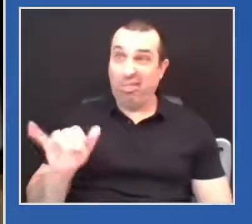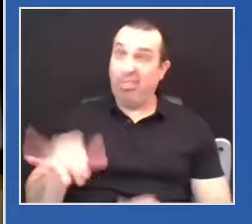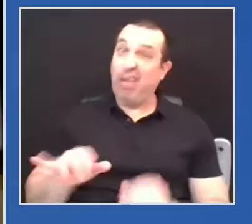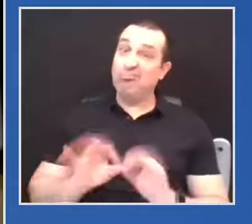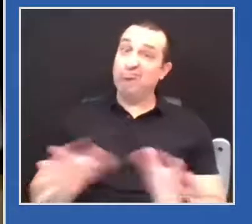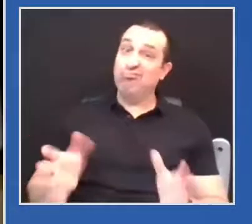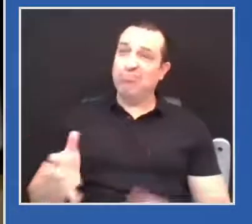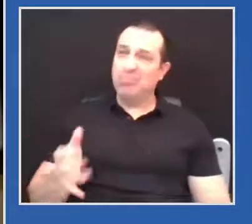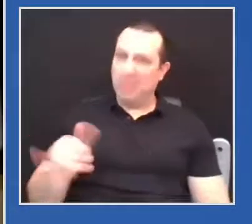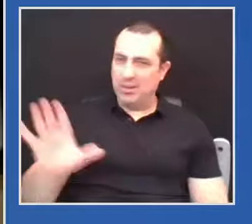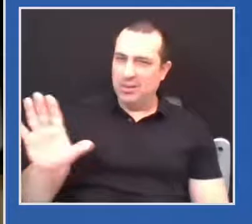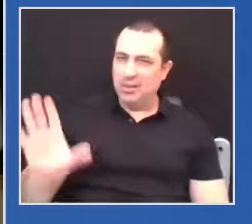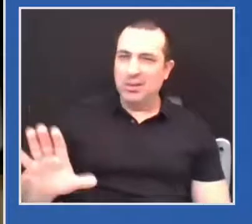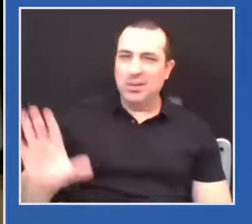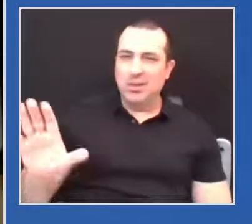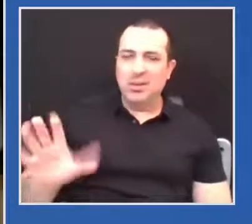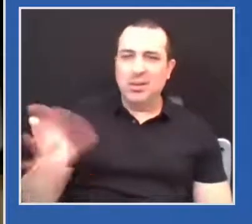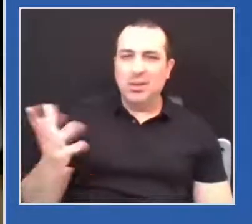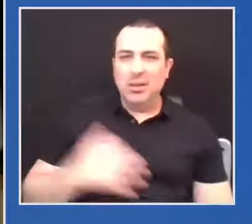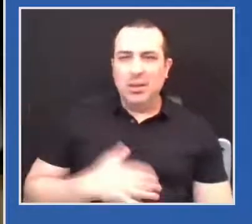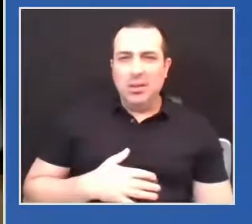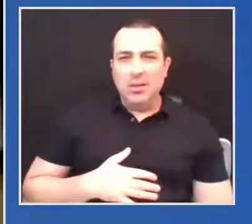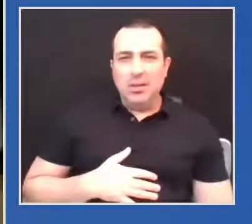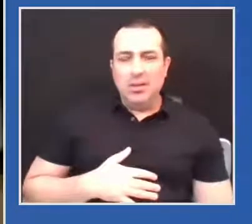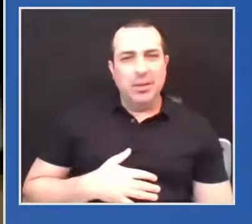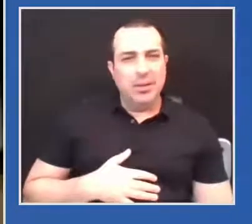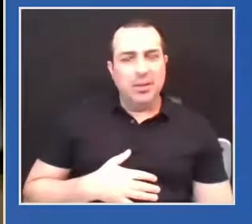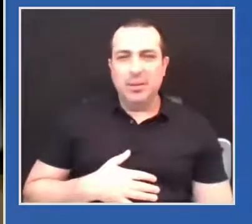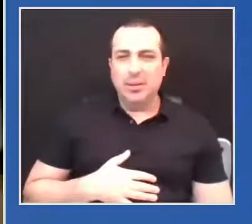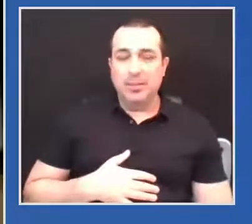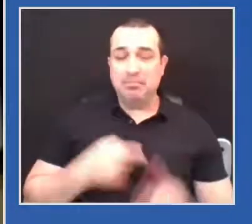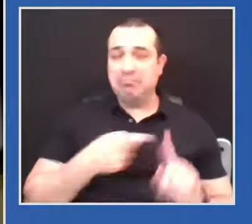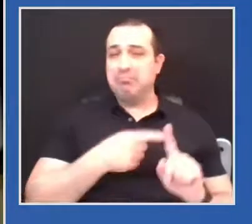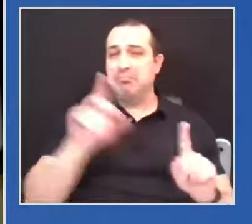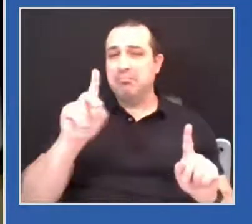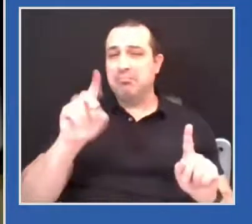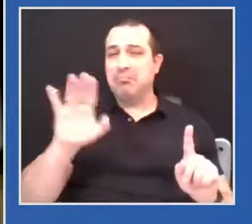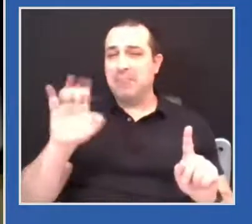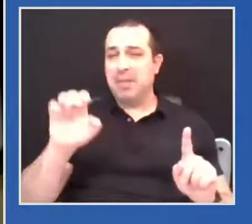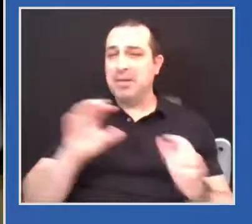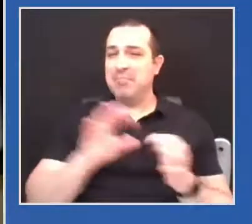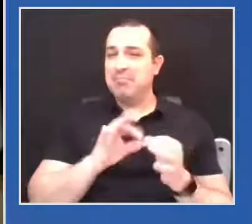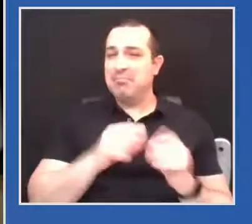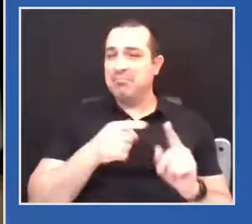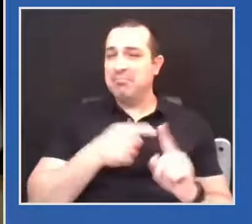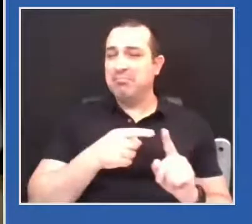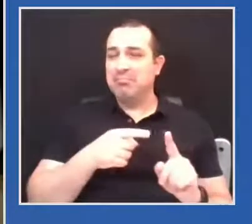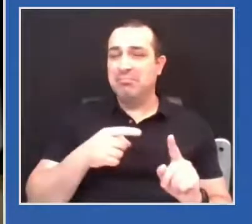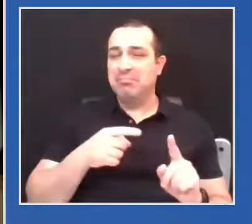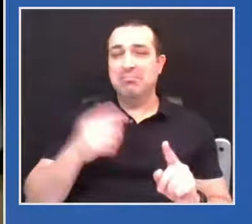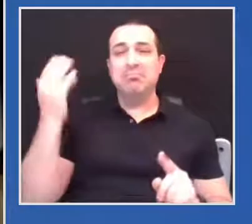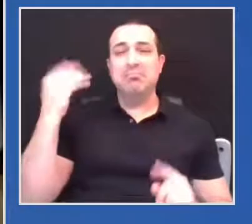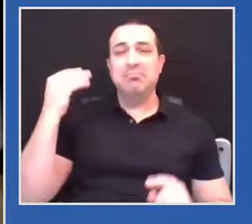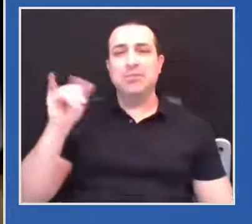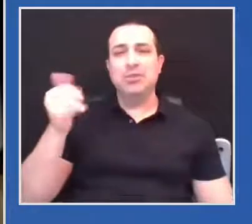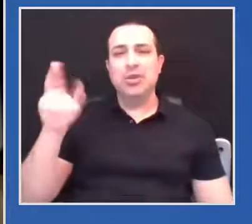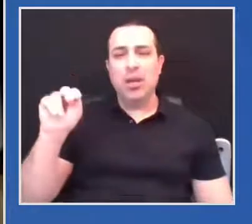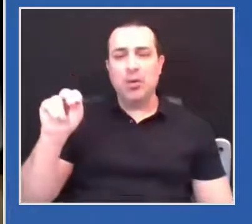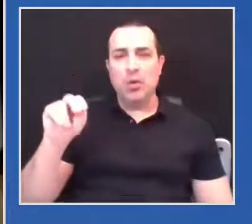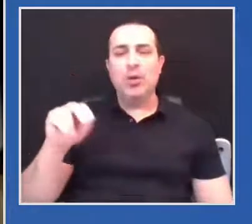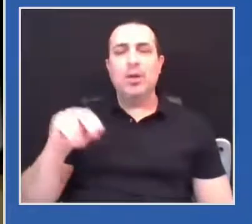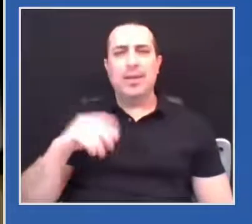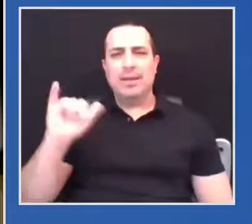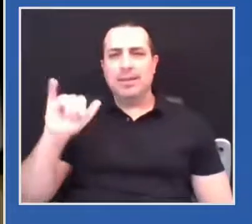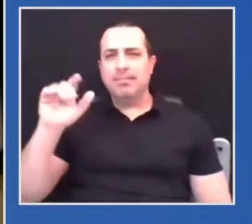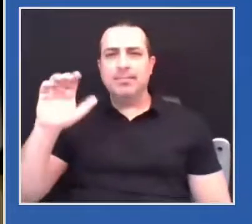This president, as Debbie referenced, back in January, when he was being briefed by the intelligence community, he